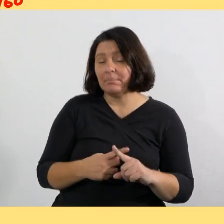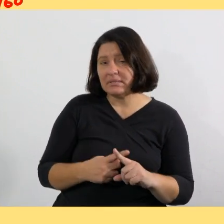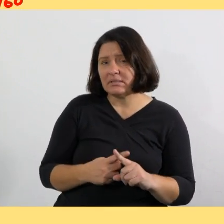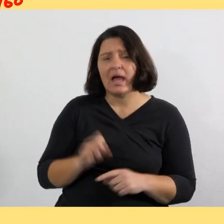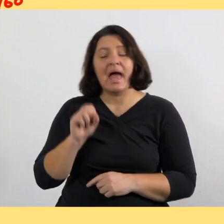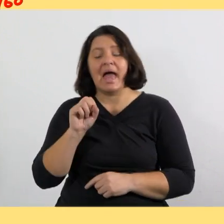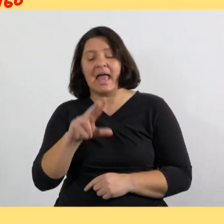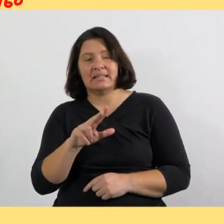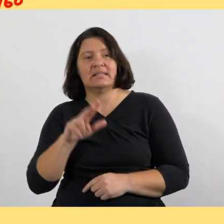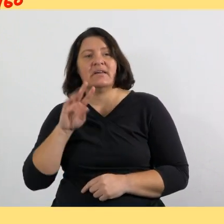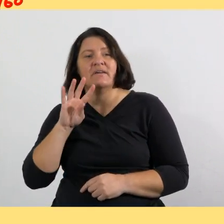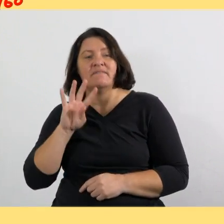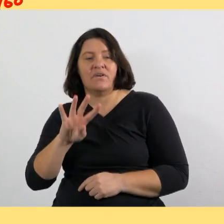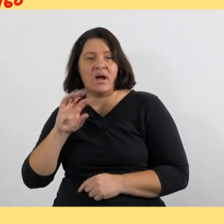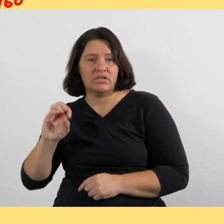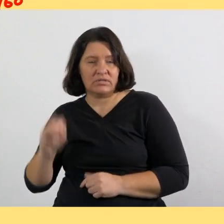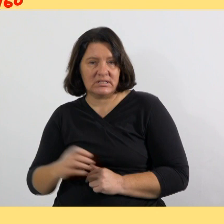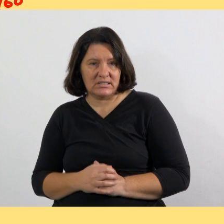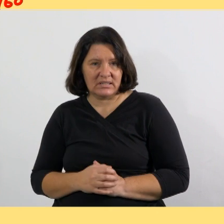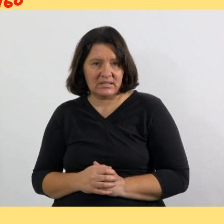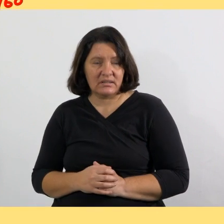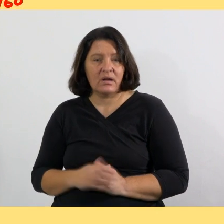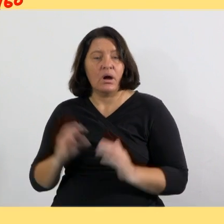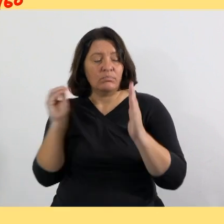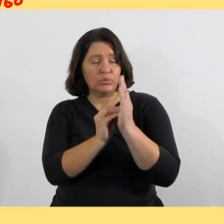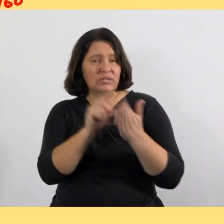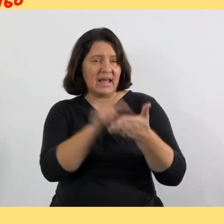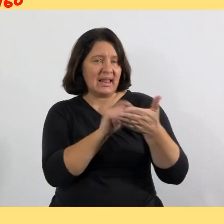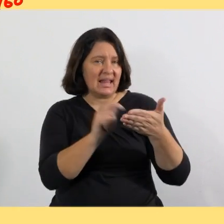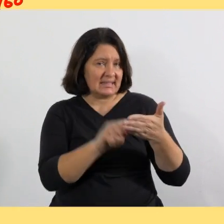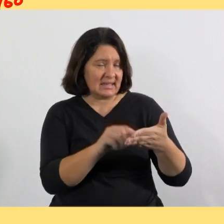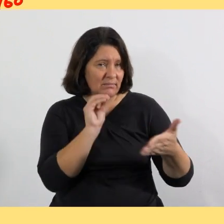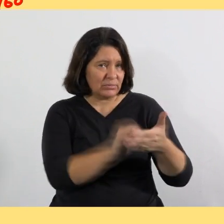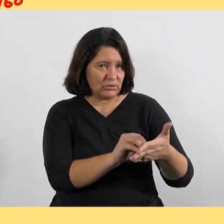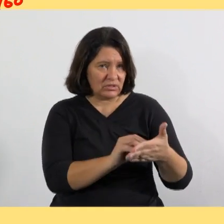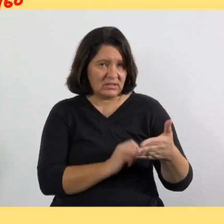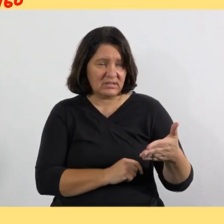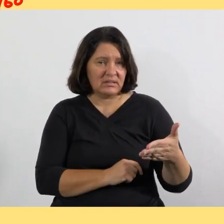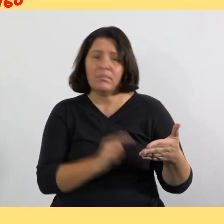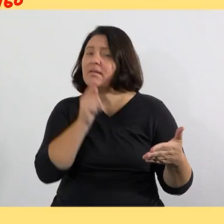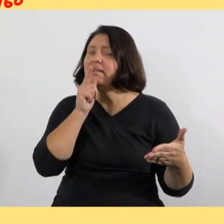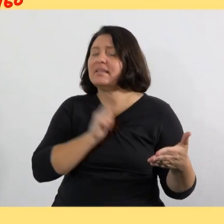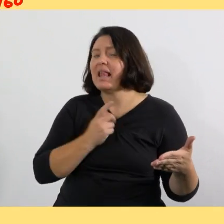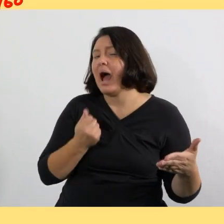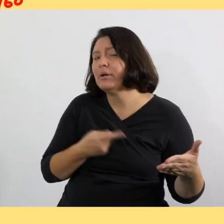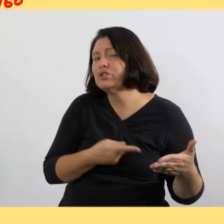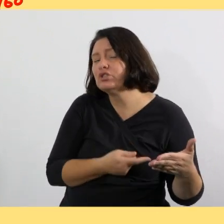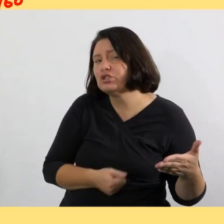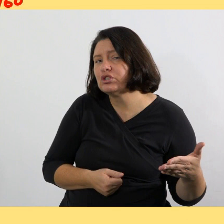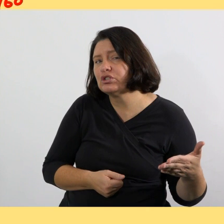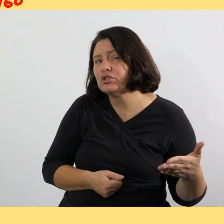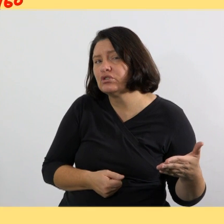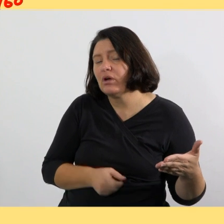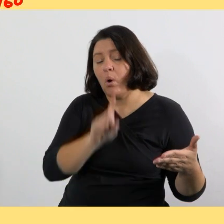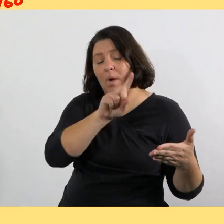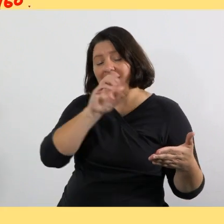18,400. Quickly punch that in your calculators, dear learners. I want you to tell me, how much do you get? If you say 100, that is the cost, that is what you